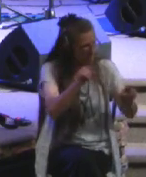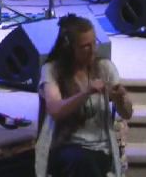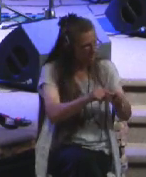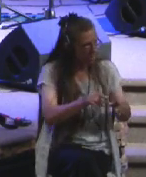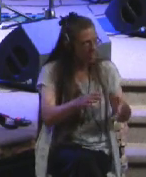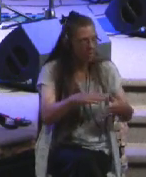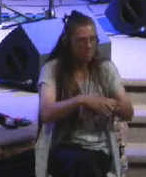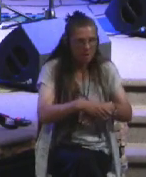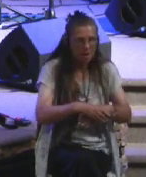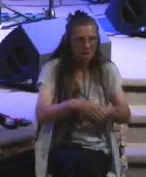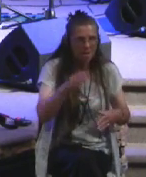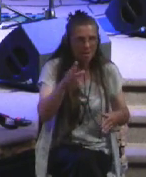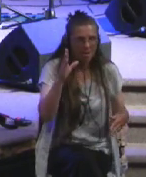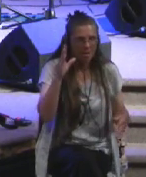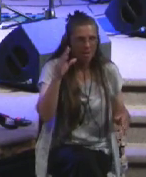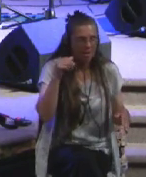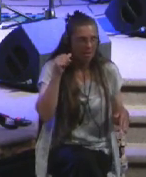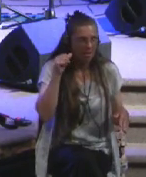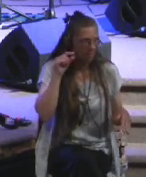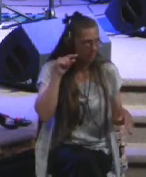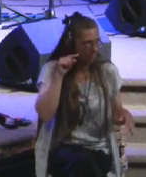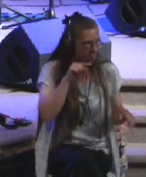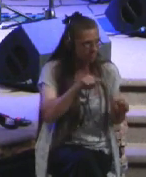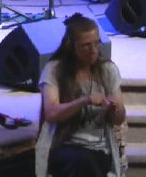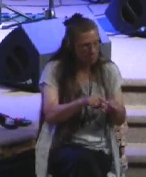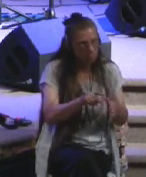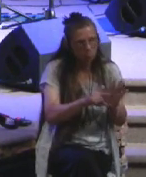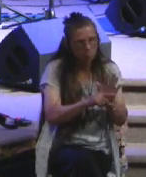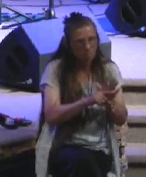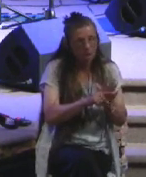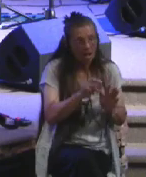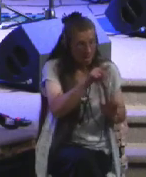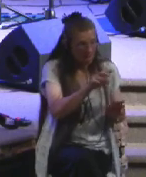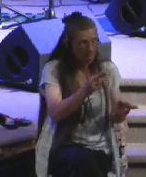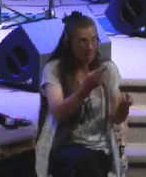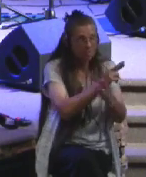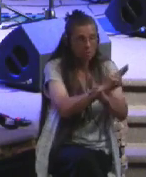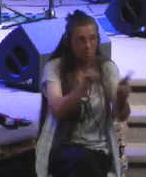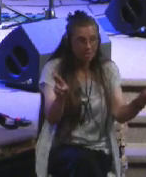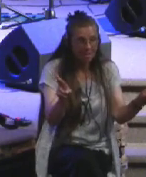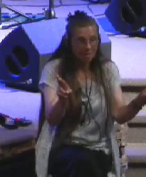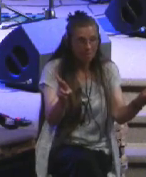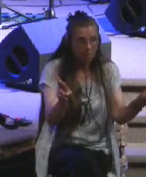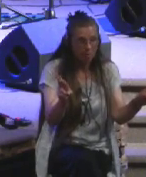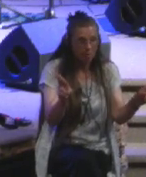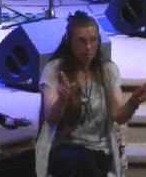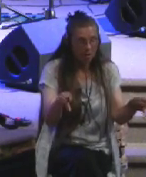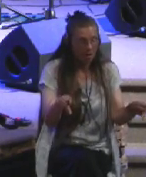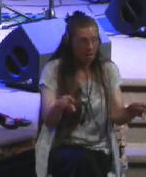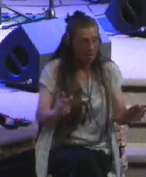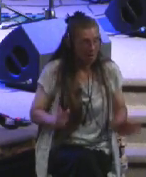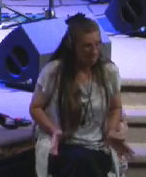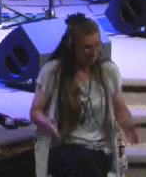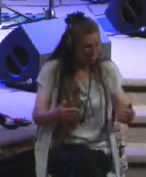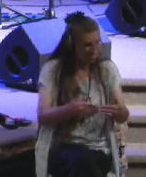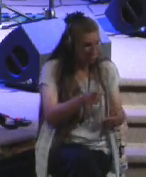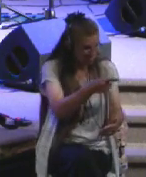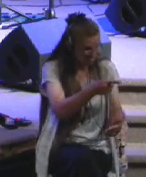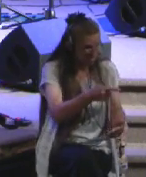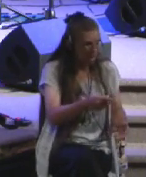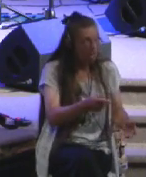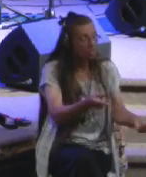sister-in-law, he becomes the redeemer himself. Because he got her pregnant, guess where she had